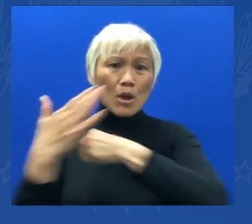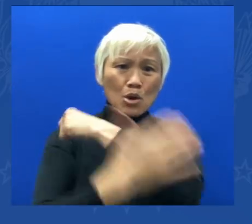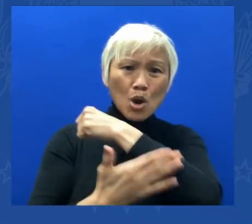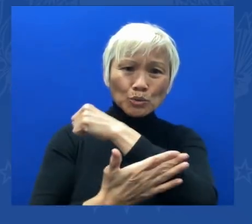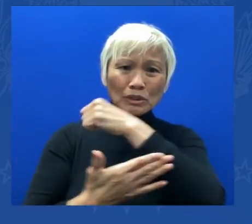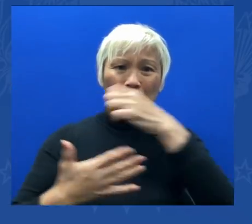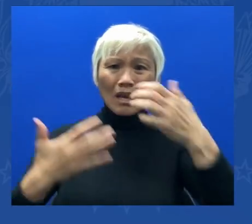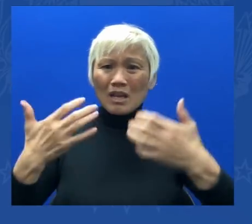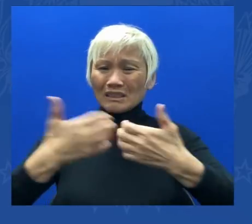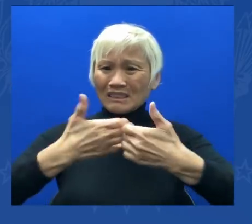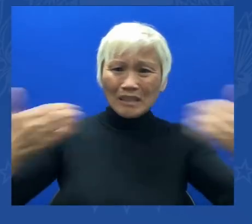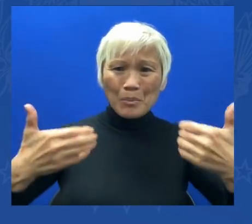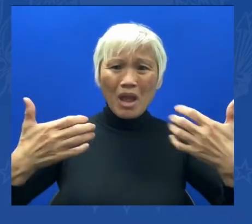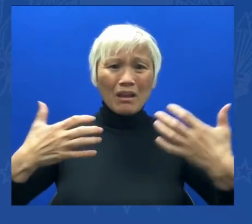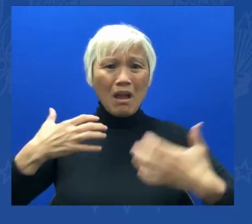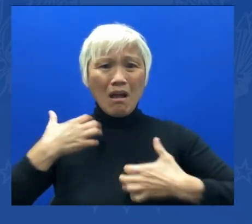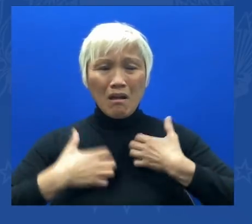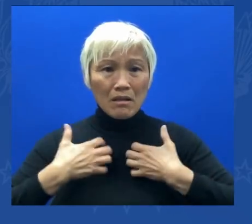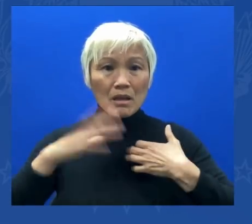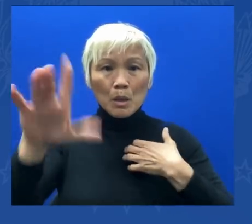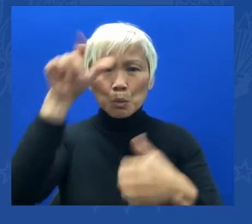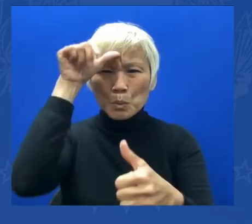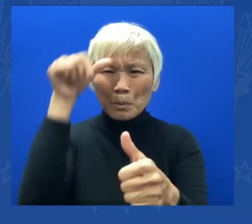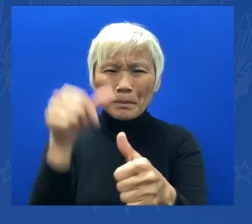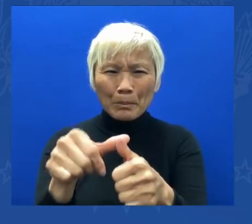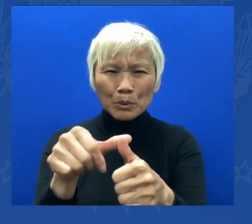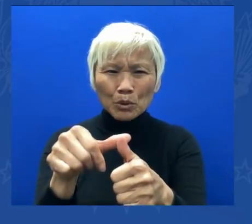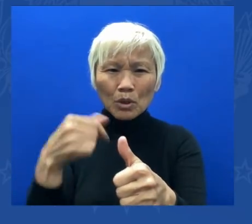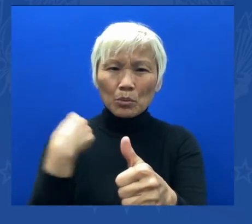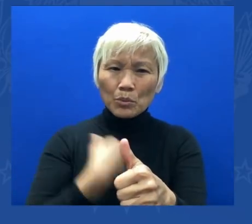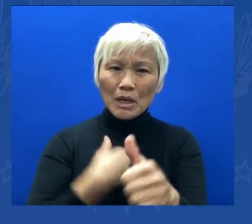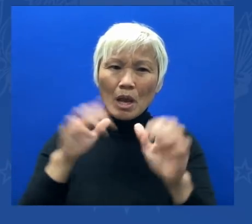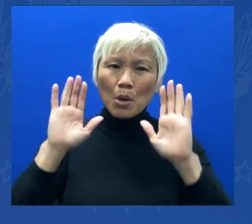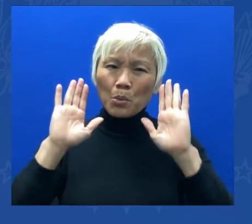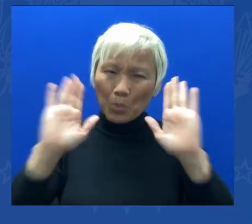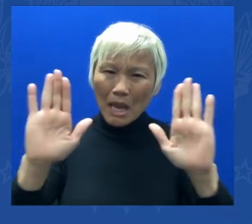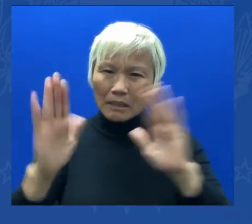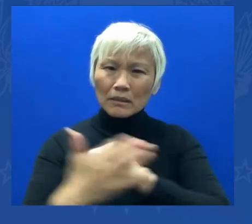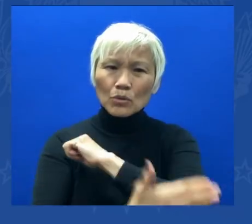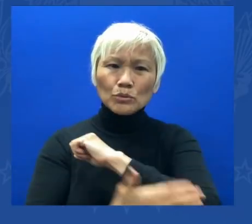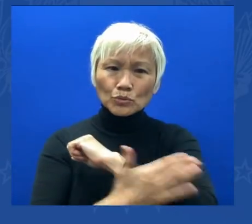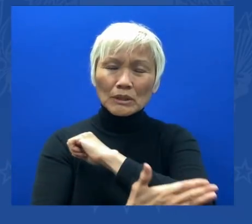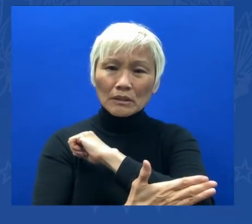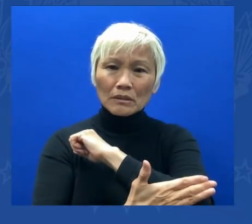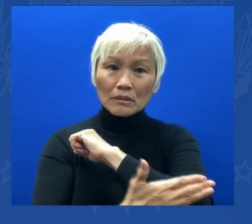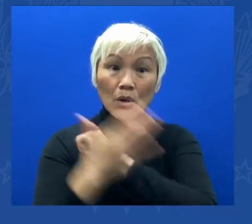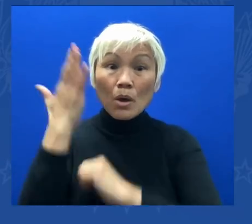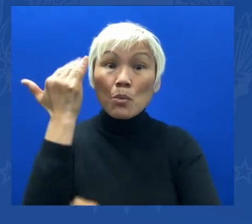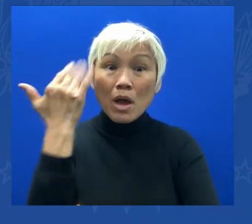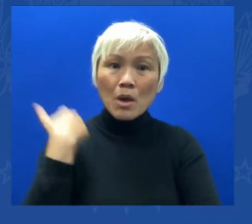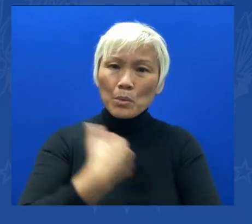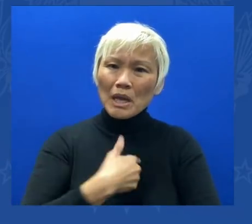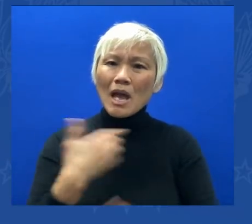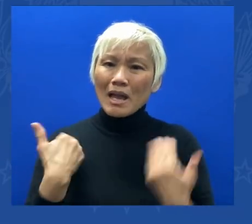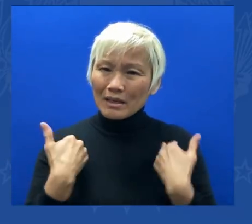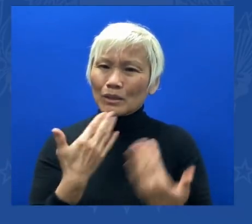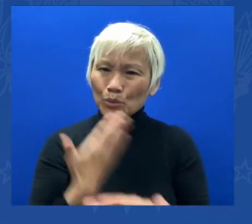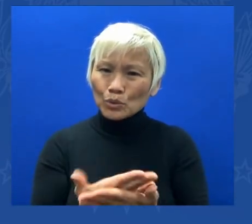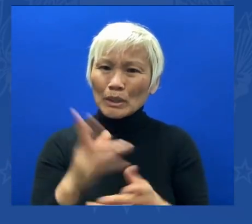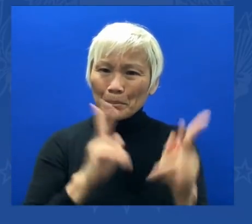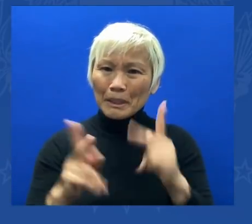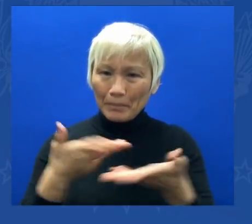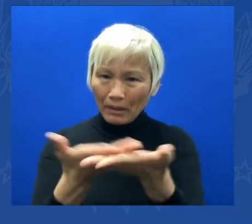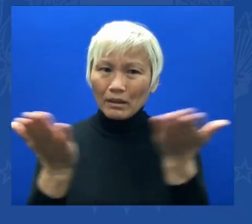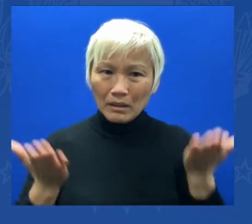people. And here in America, good journalism, good satire about our